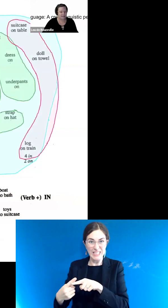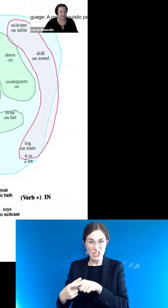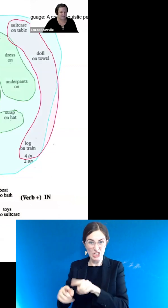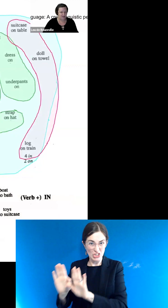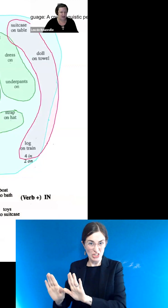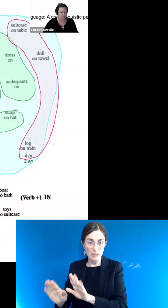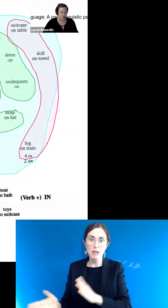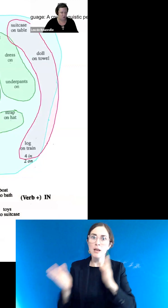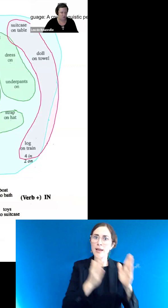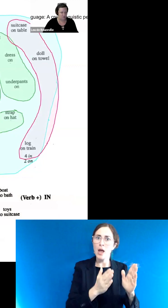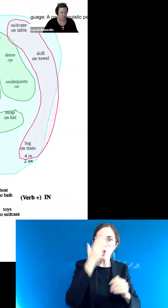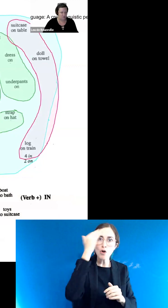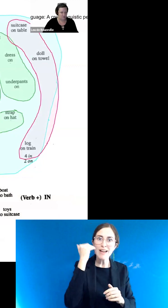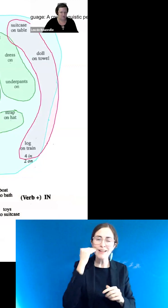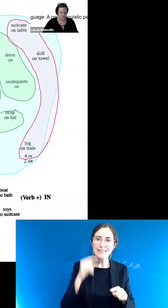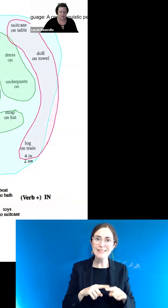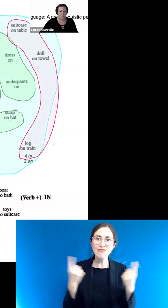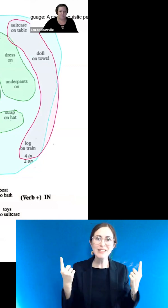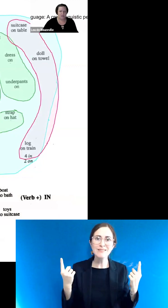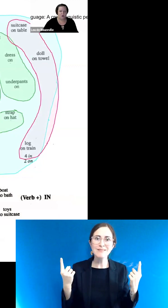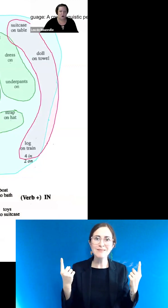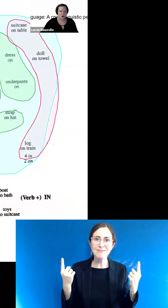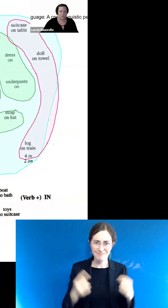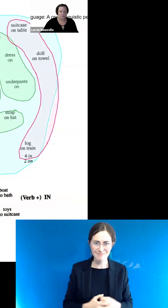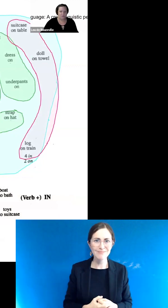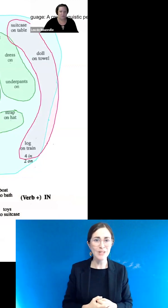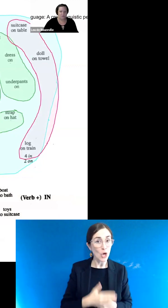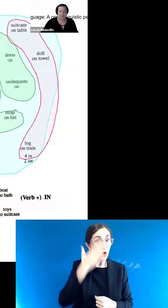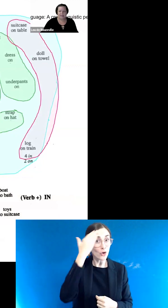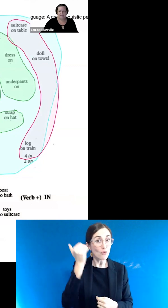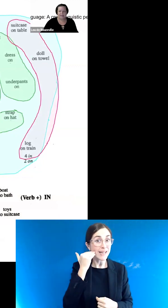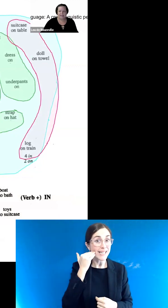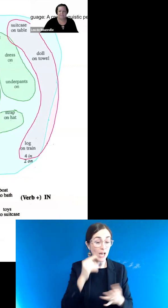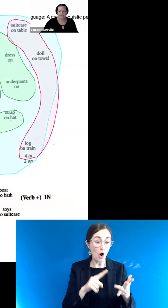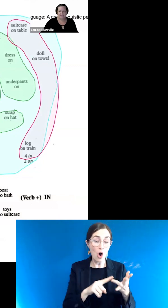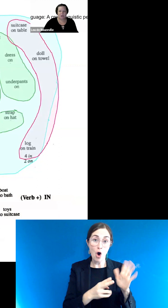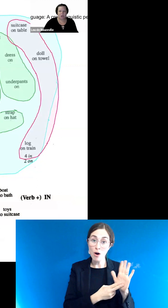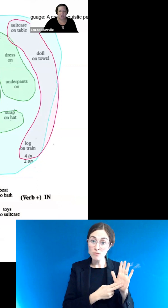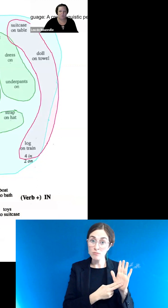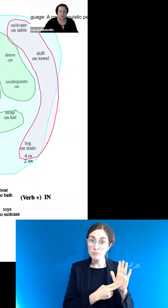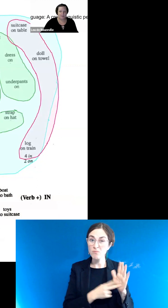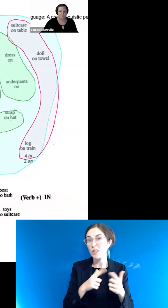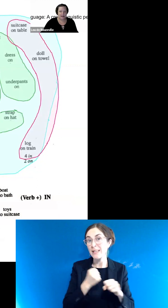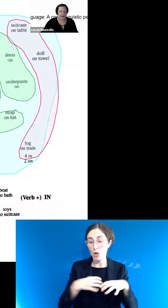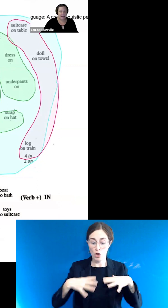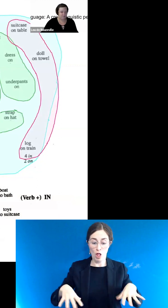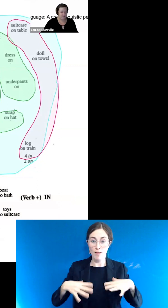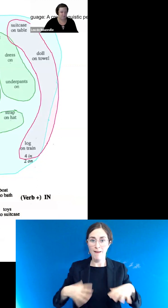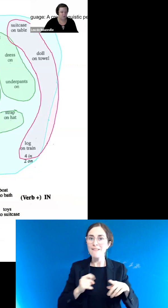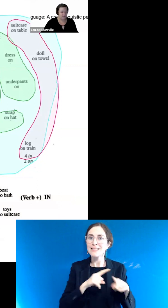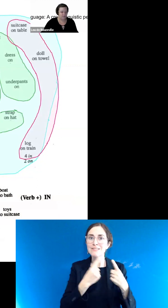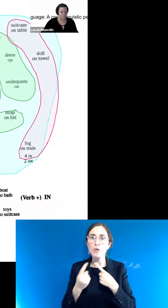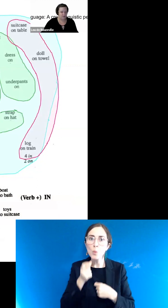Korean speakers divide up on. So on, if it's clothing, has